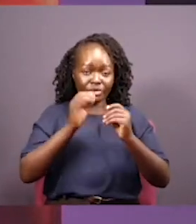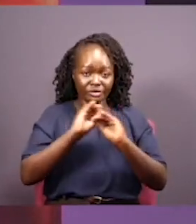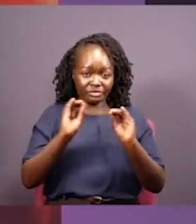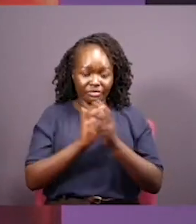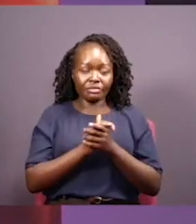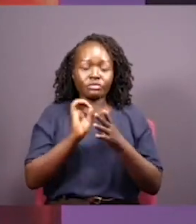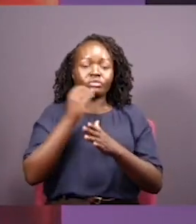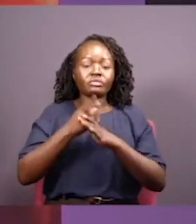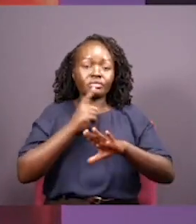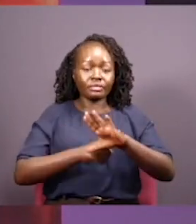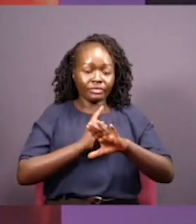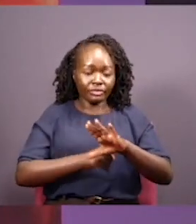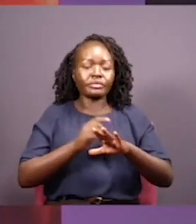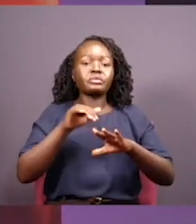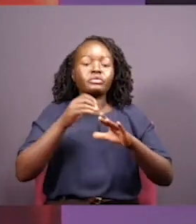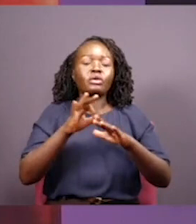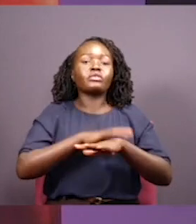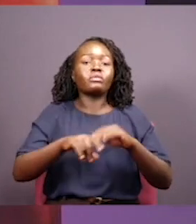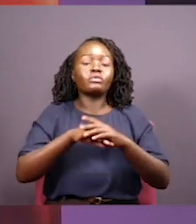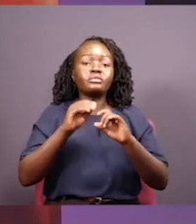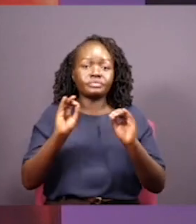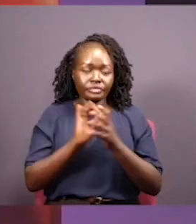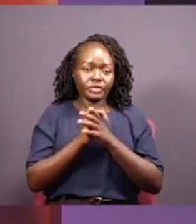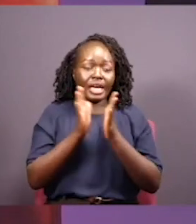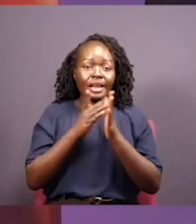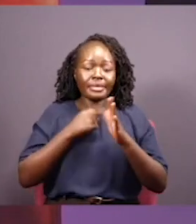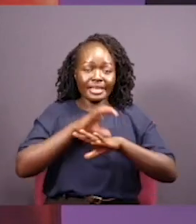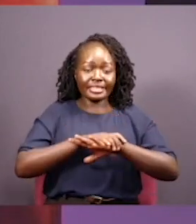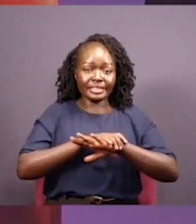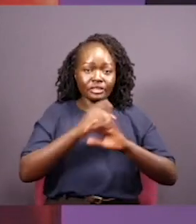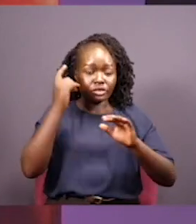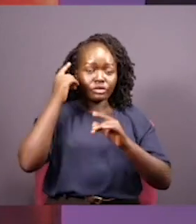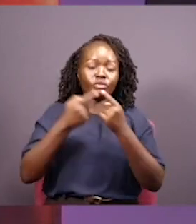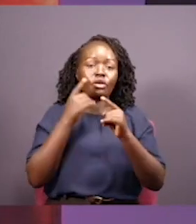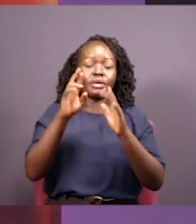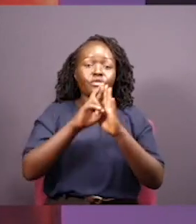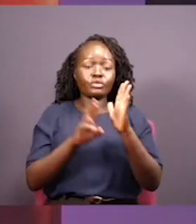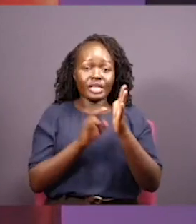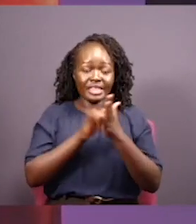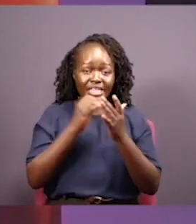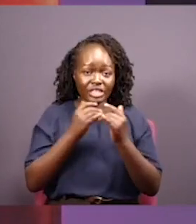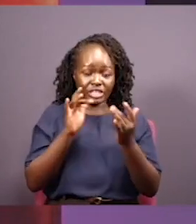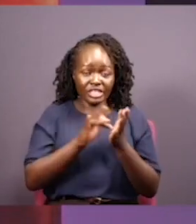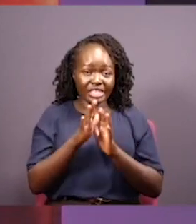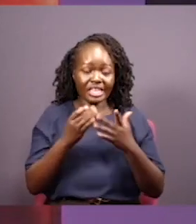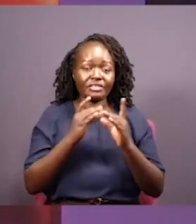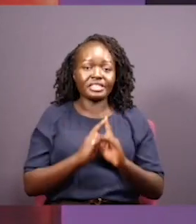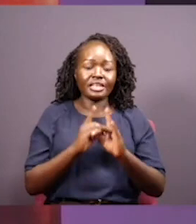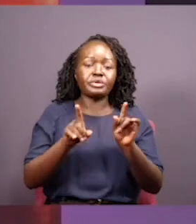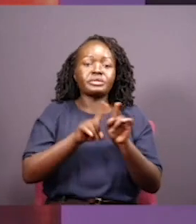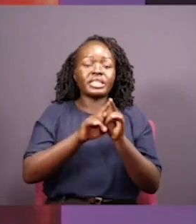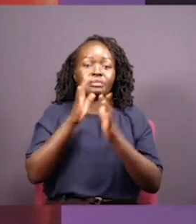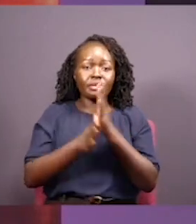of discomfort. And I'll draw some thoughts from the instructions that Jesus gave his disciples as he prepared them